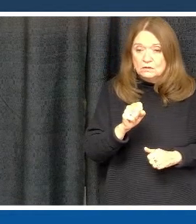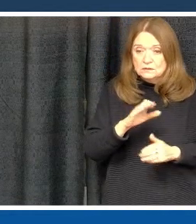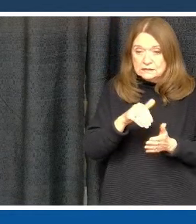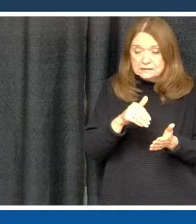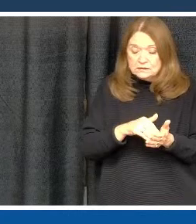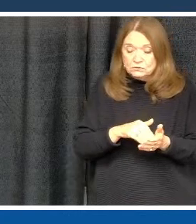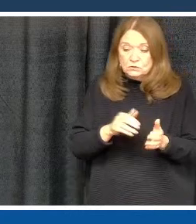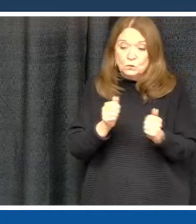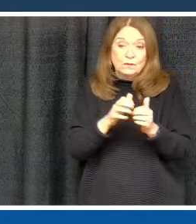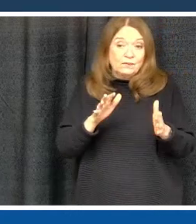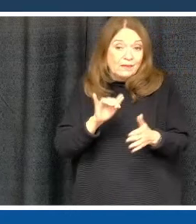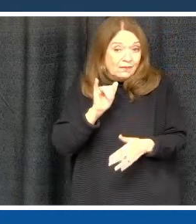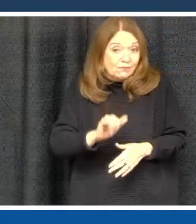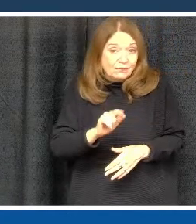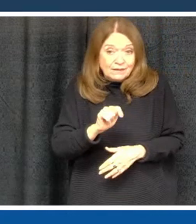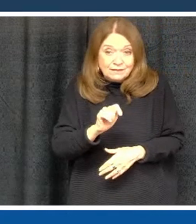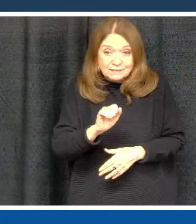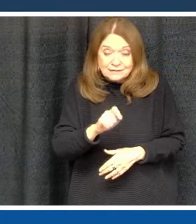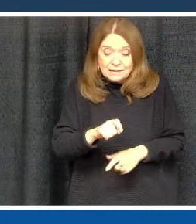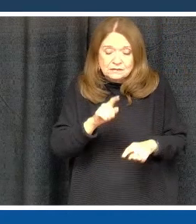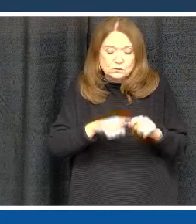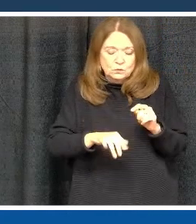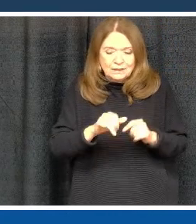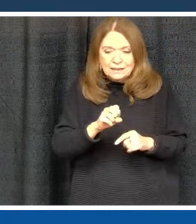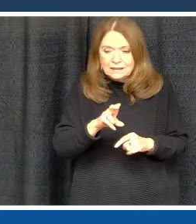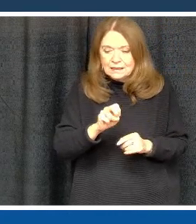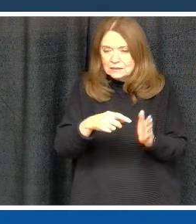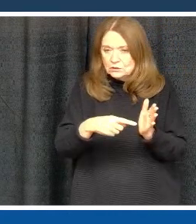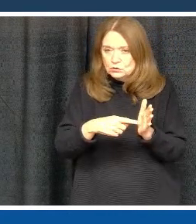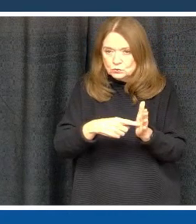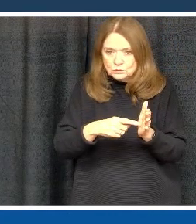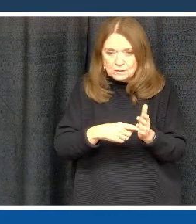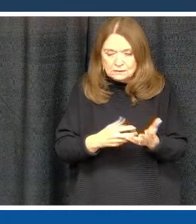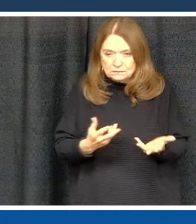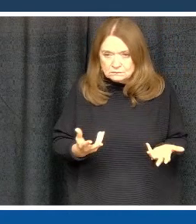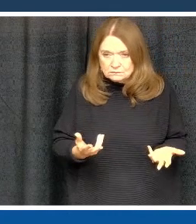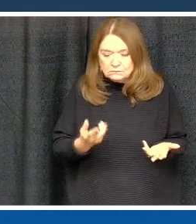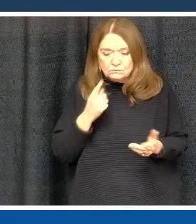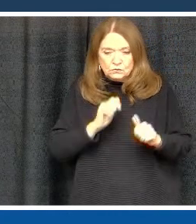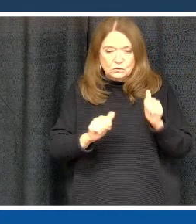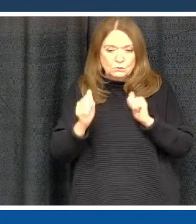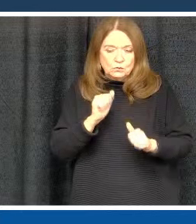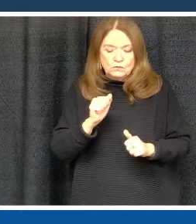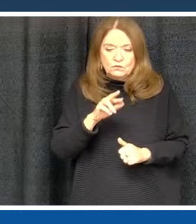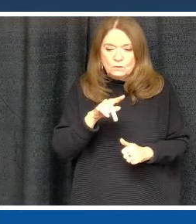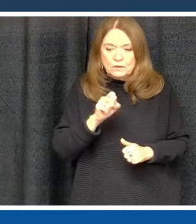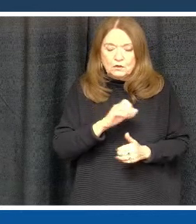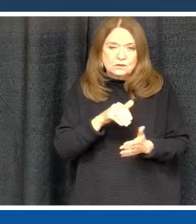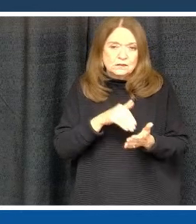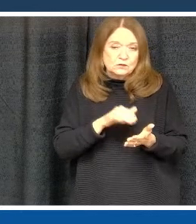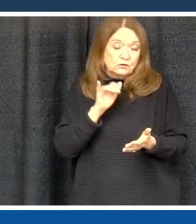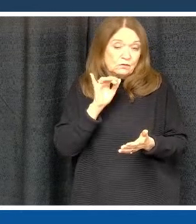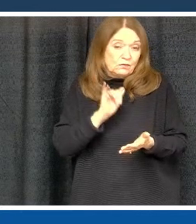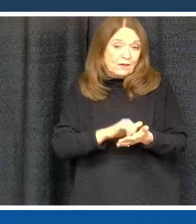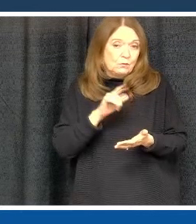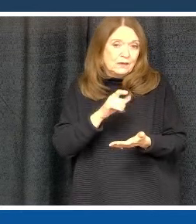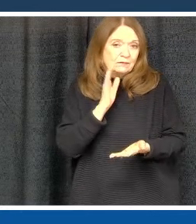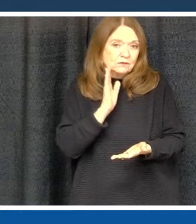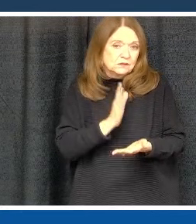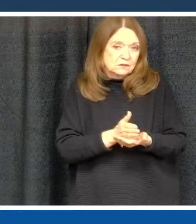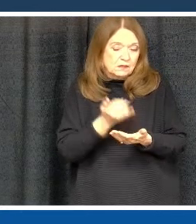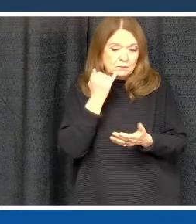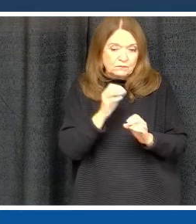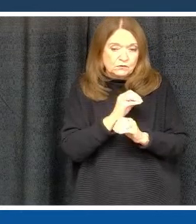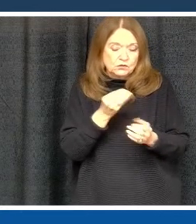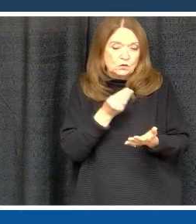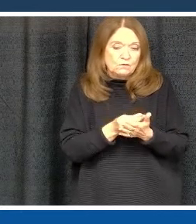motel tax, we cannot issue debt to construct the Performing Arts Center, so that would have to stop if there's no funding